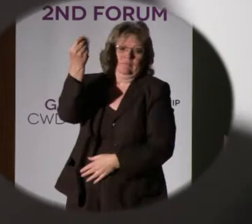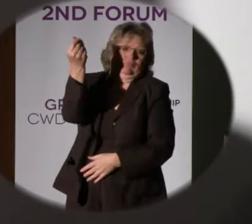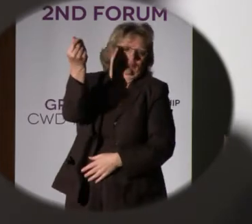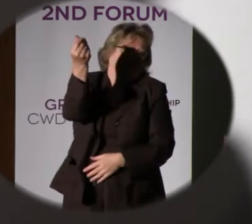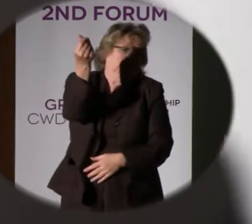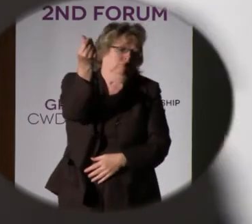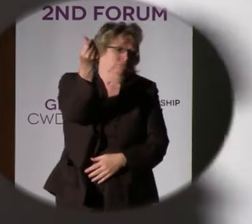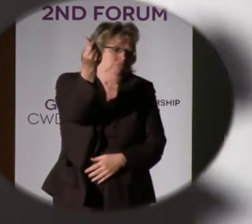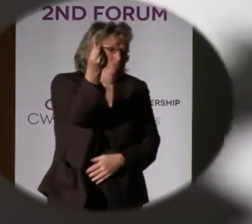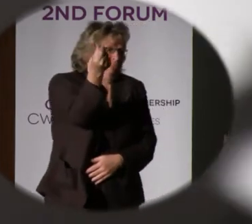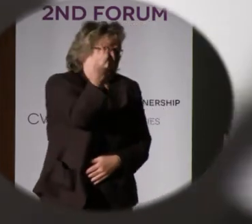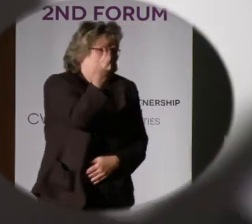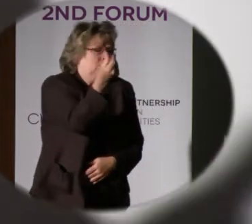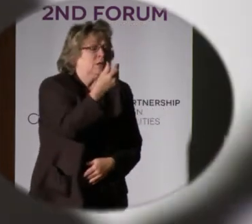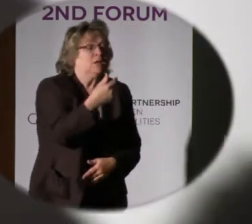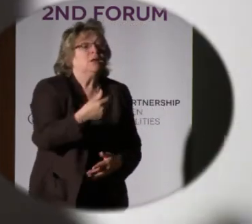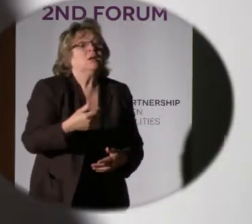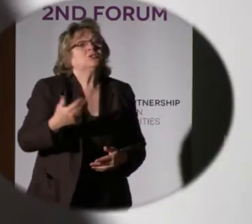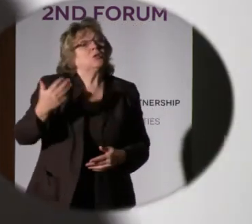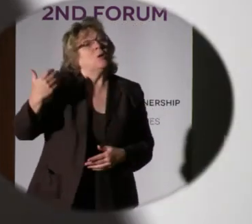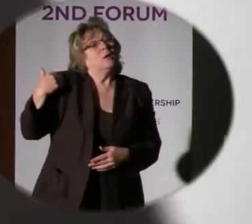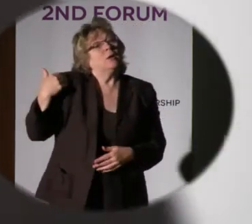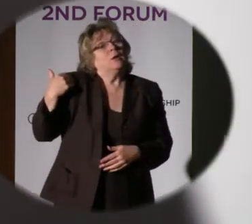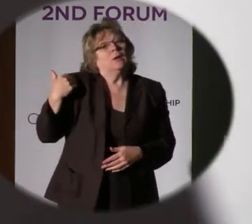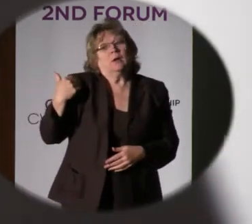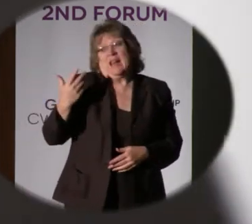So we started on the 29th of May,